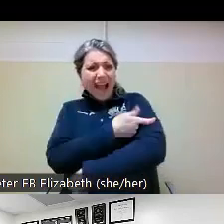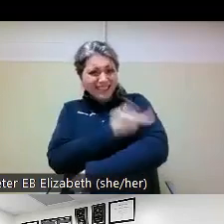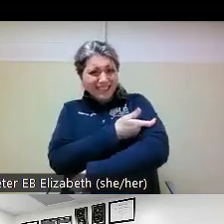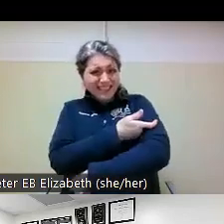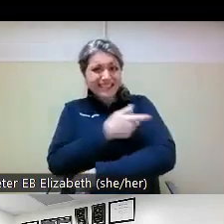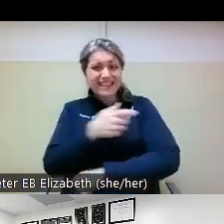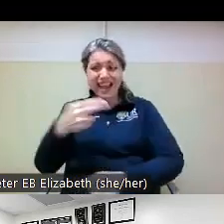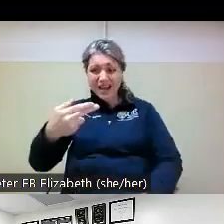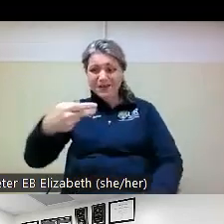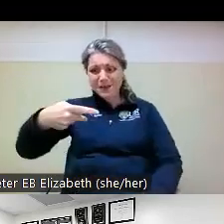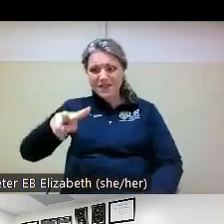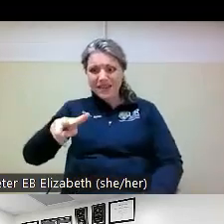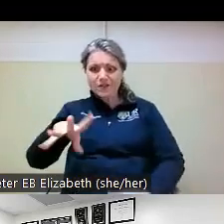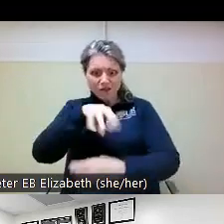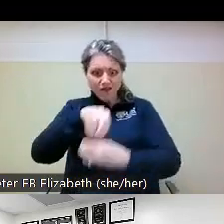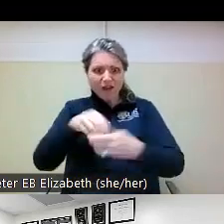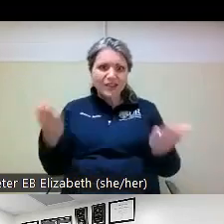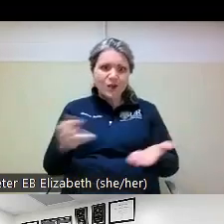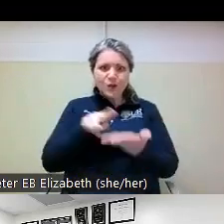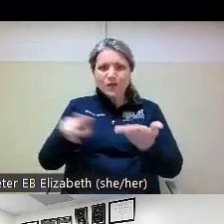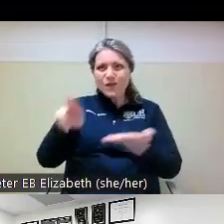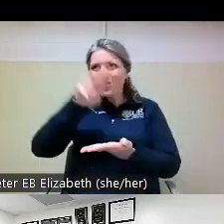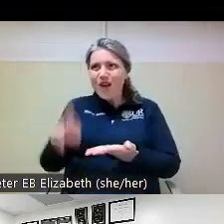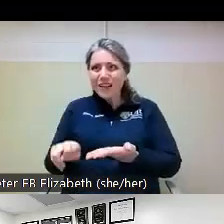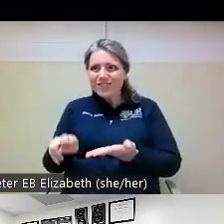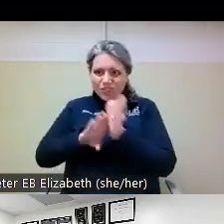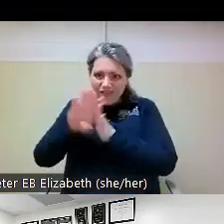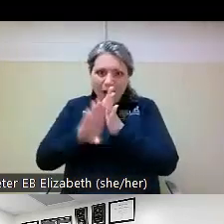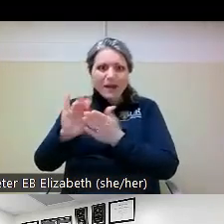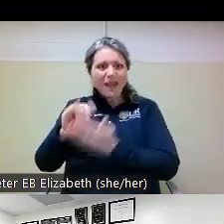a pivotal role in the development of the original HPV vaccine.